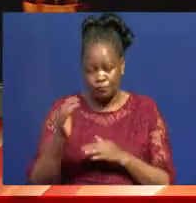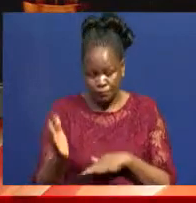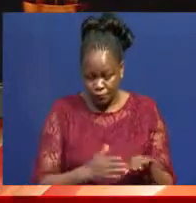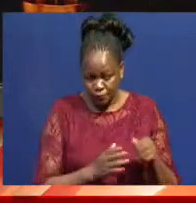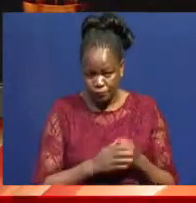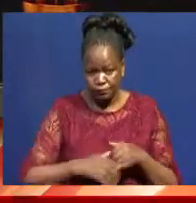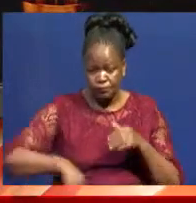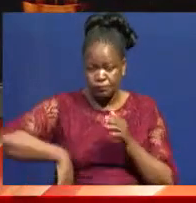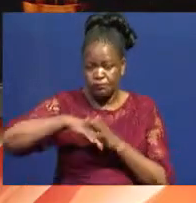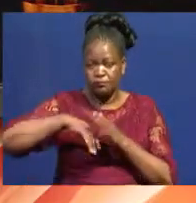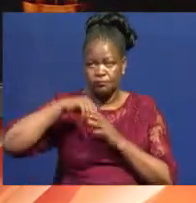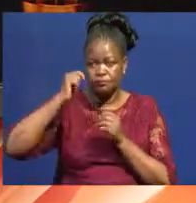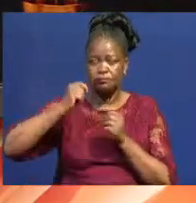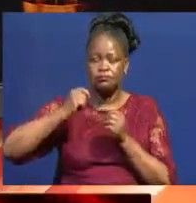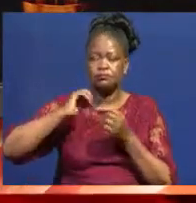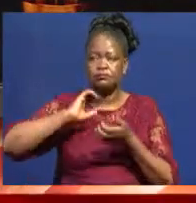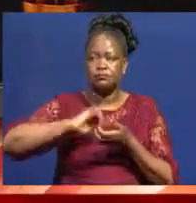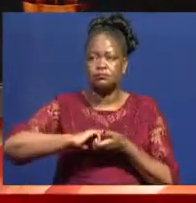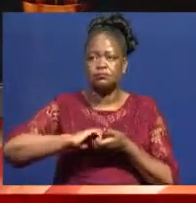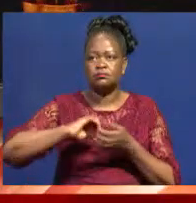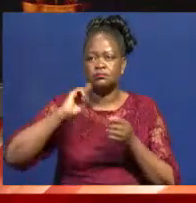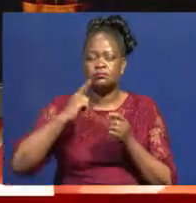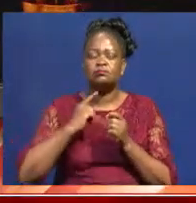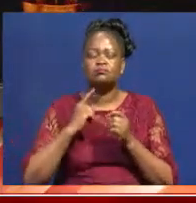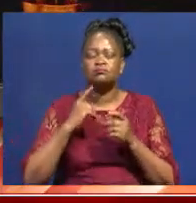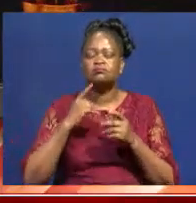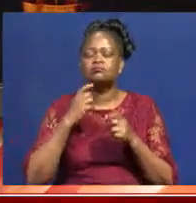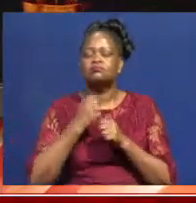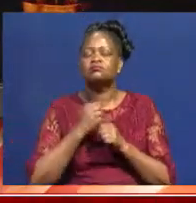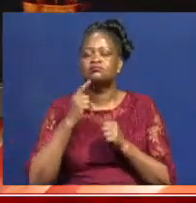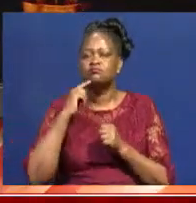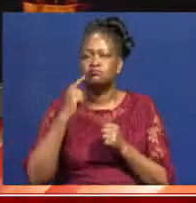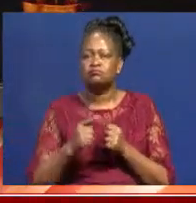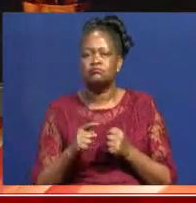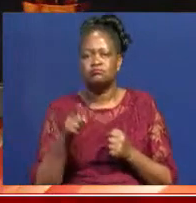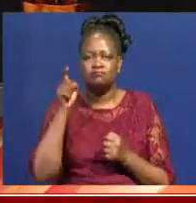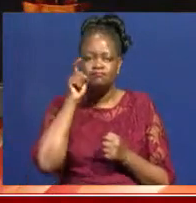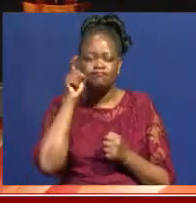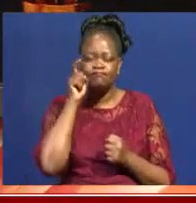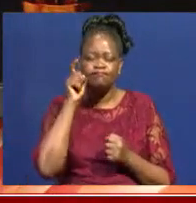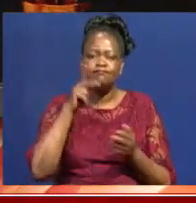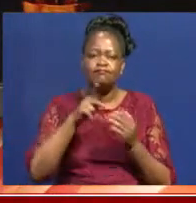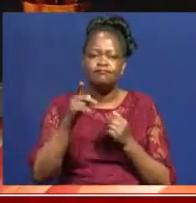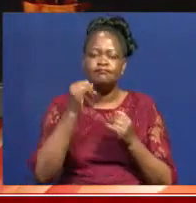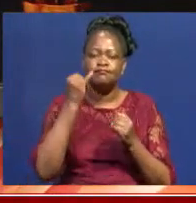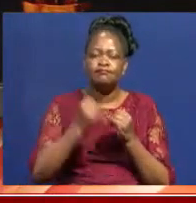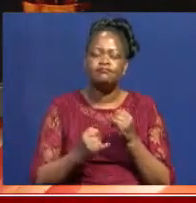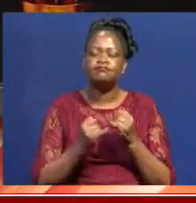The Football Kenya Federation's first instance body has ordered Tusker FC to pay a fine of